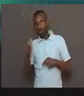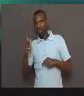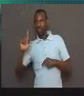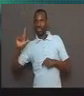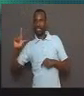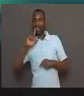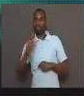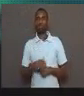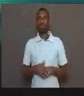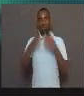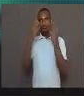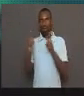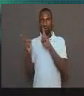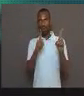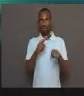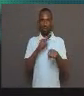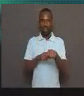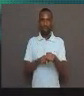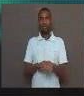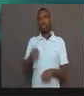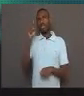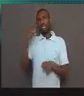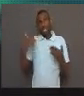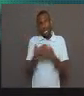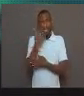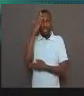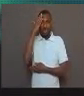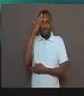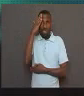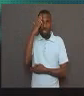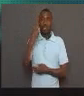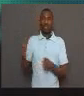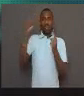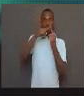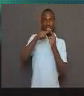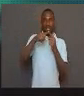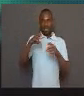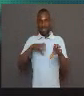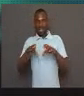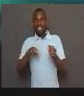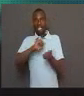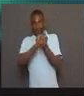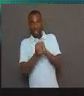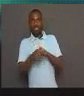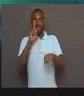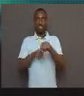It is time to put this new knowledge into action, students.